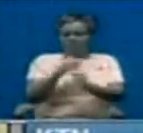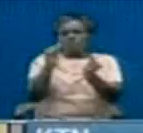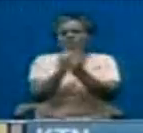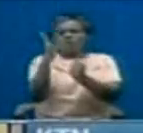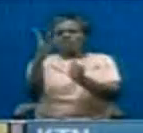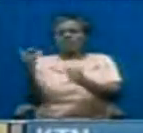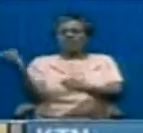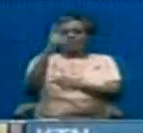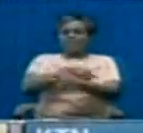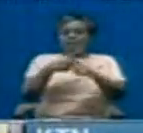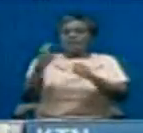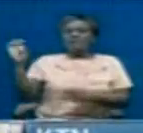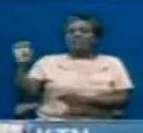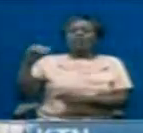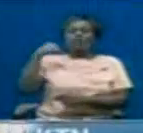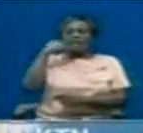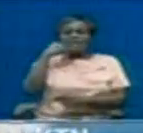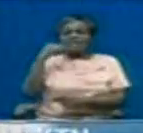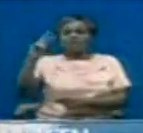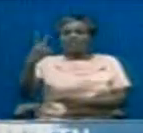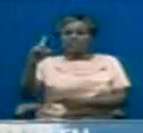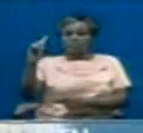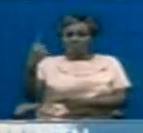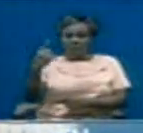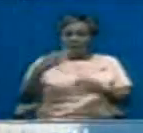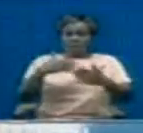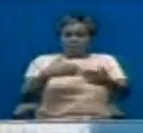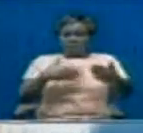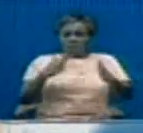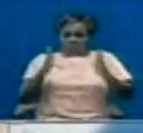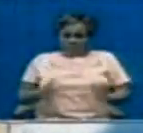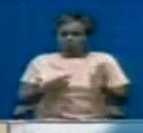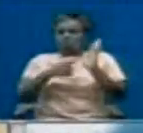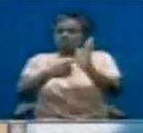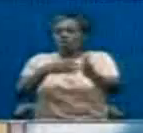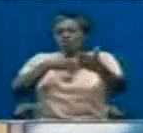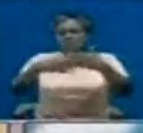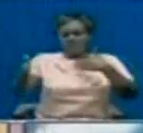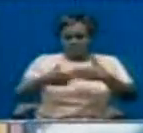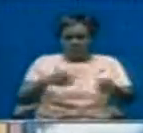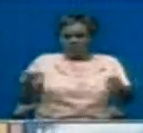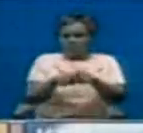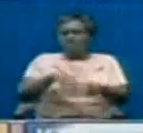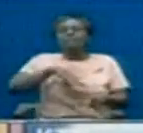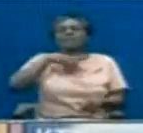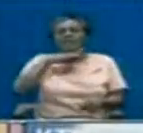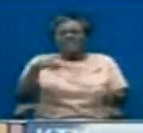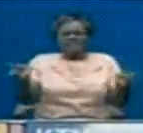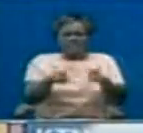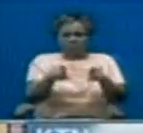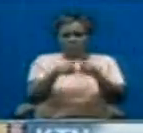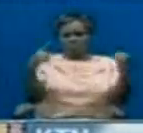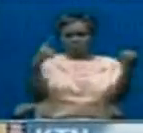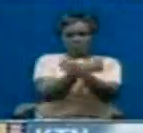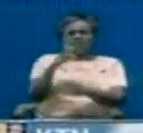14 days, but Ebola can take up to 21 days before a patient shows symptoms. The mortality rate, however, is a key difference.